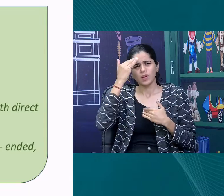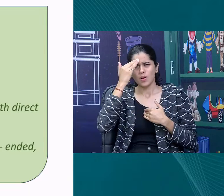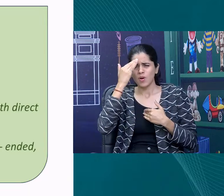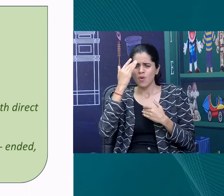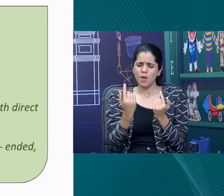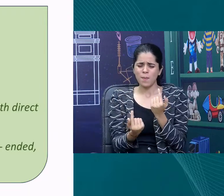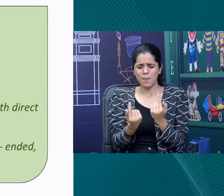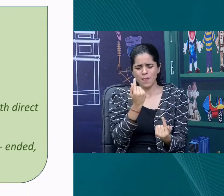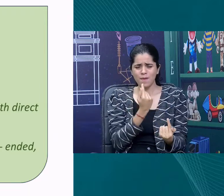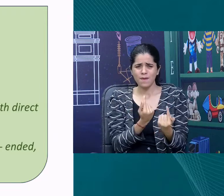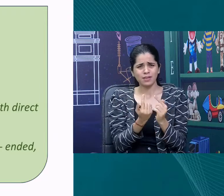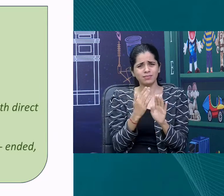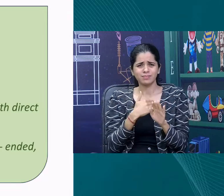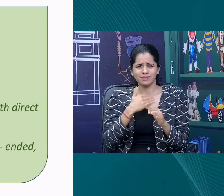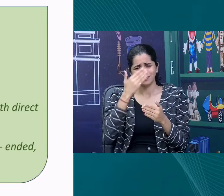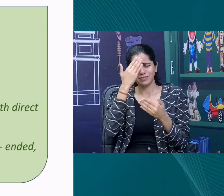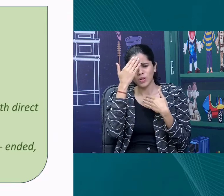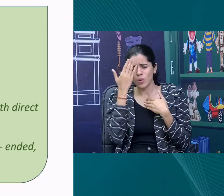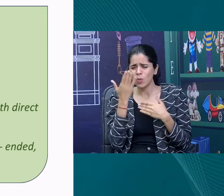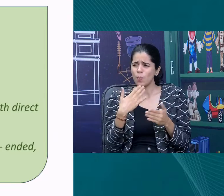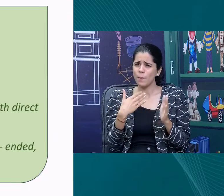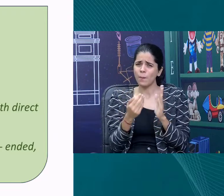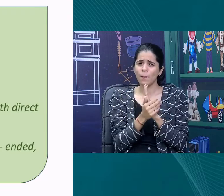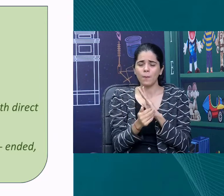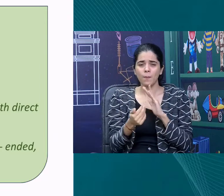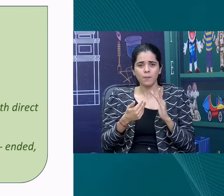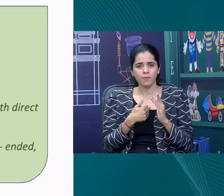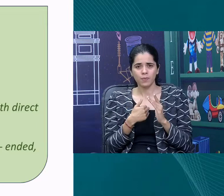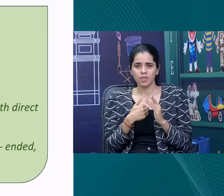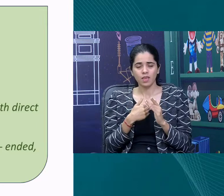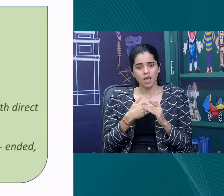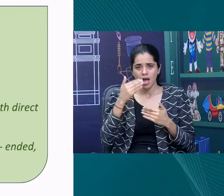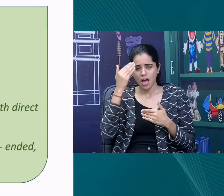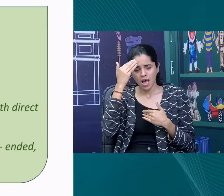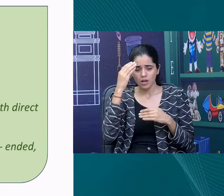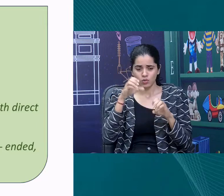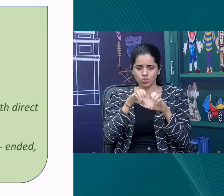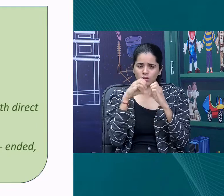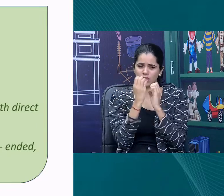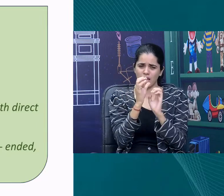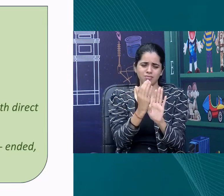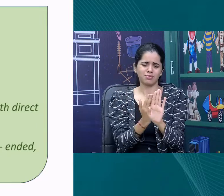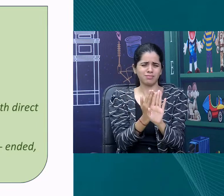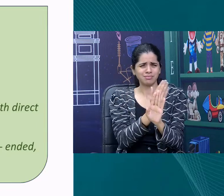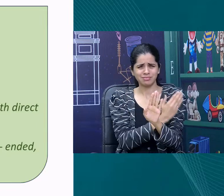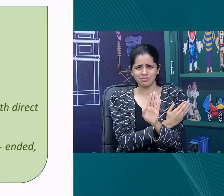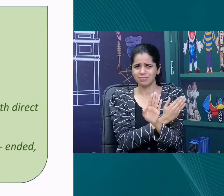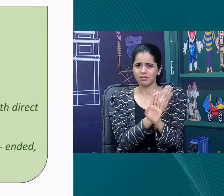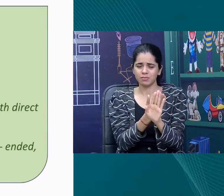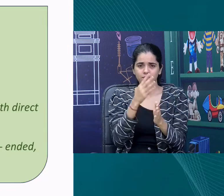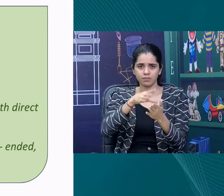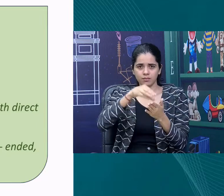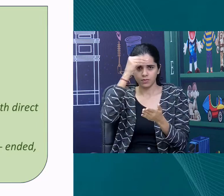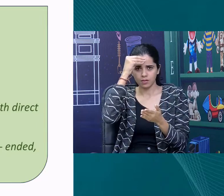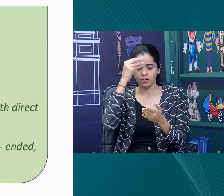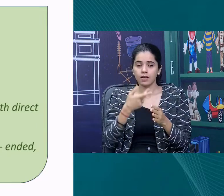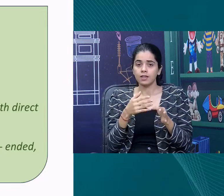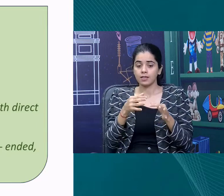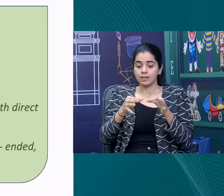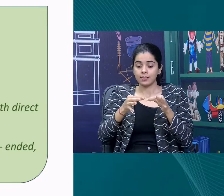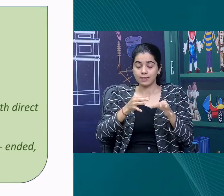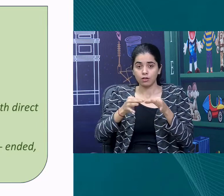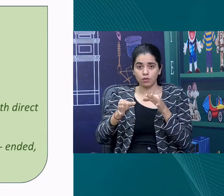the political divisions." Teachers also felt, "Oh, I think they already know. They are in class 9 and they've done it so many times." So she gave them a very